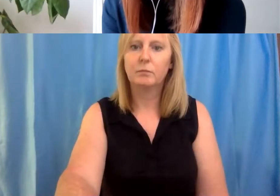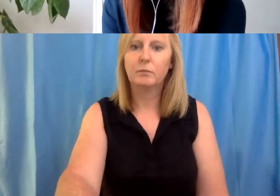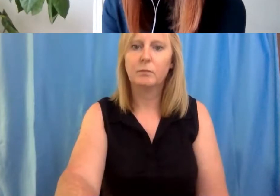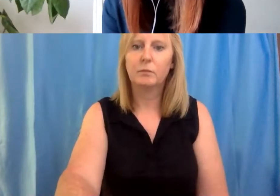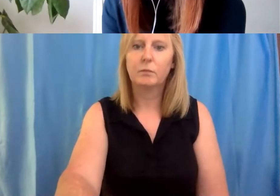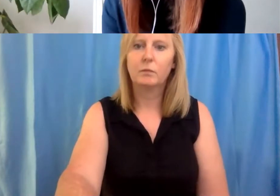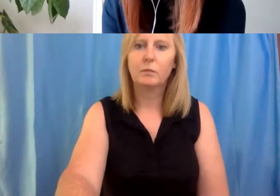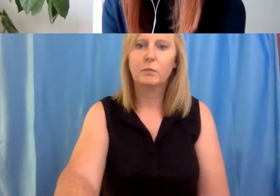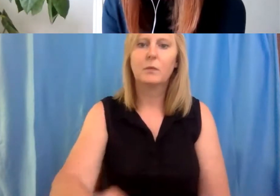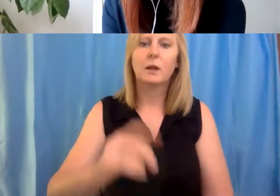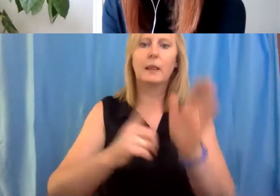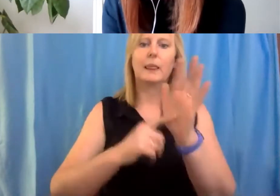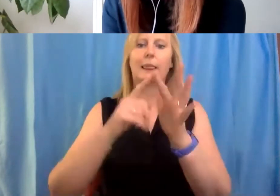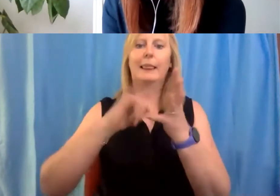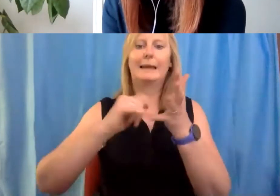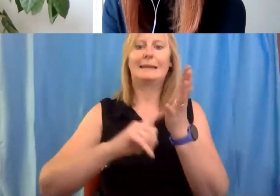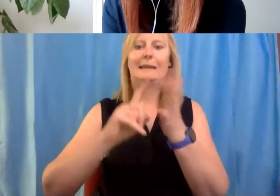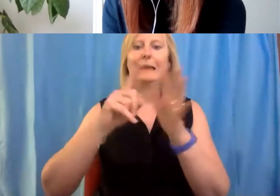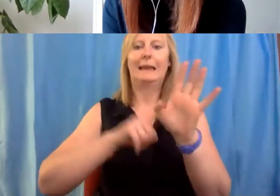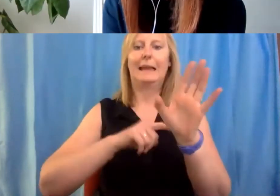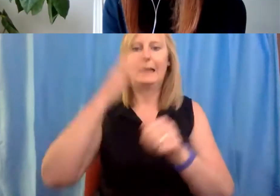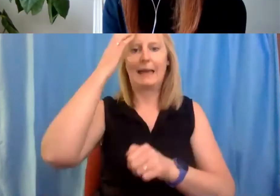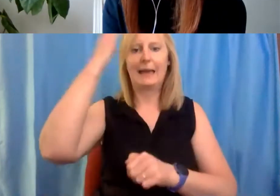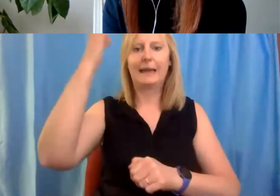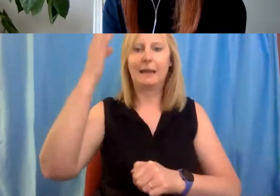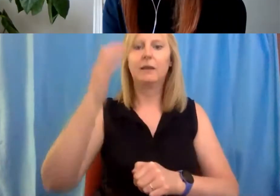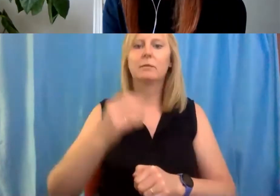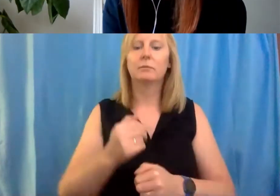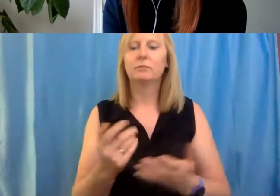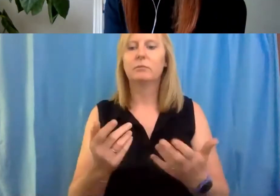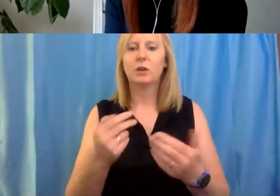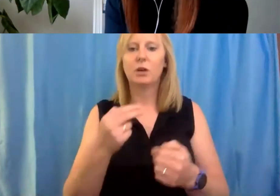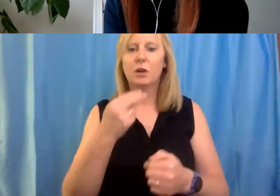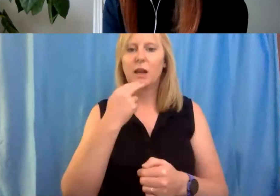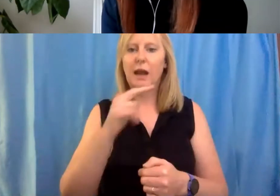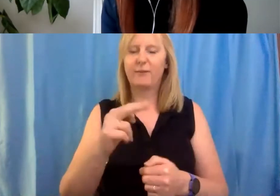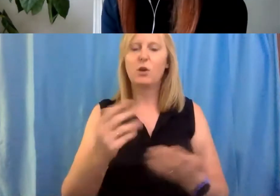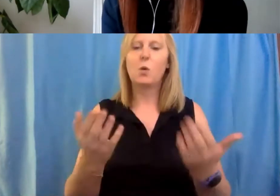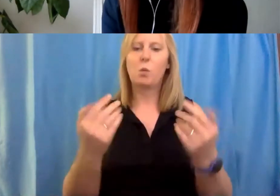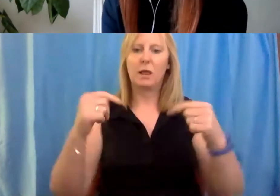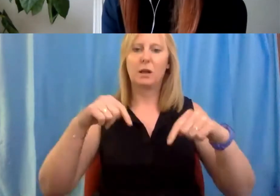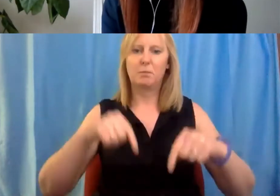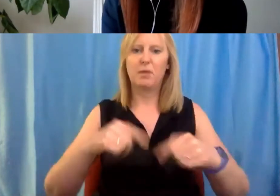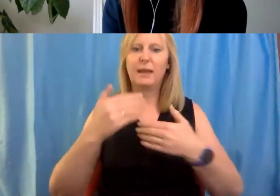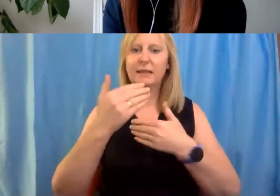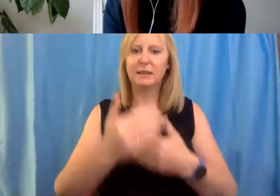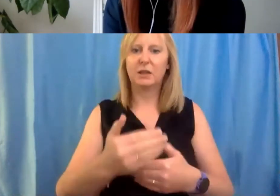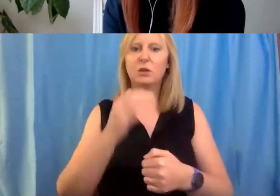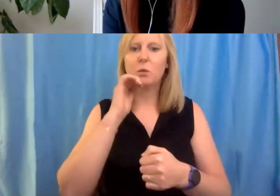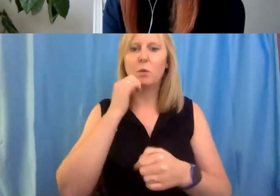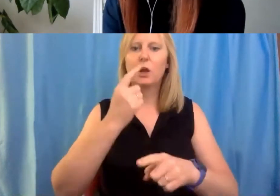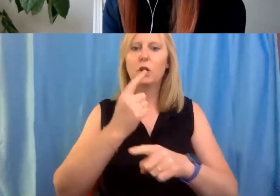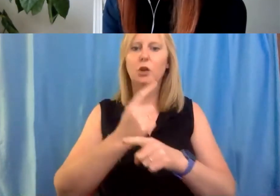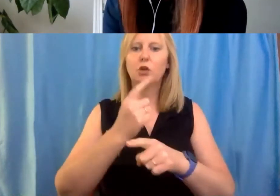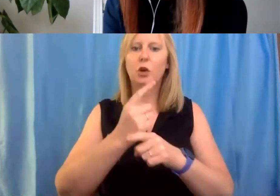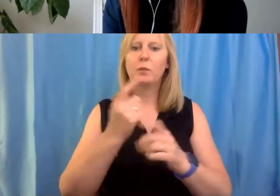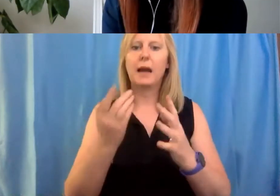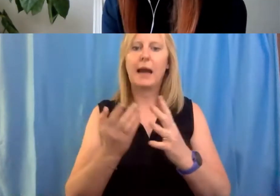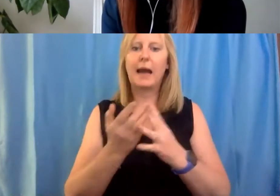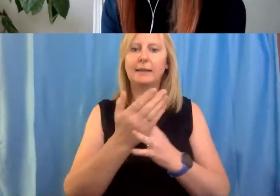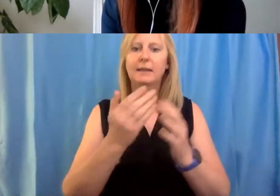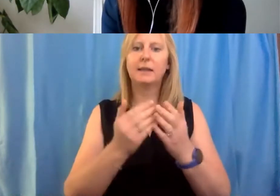Great. Good afternoon, everybody, and welcome to this session where we'll talk about accessing public